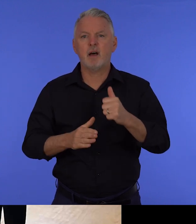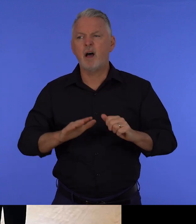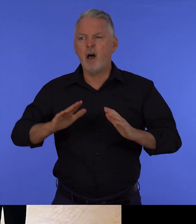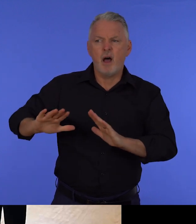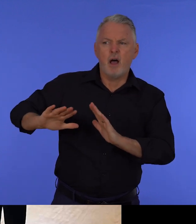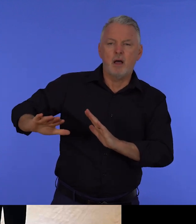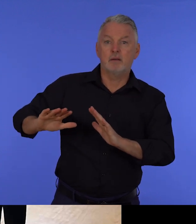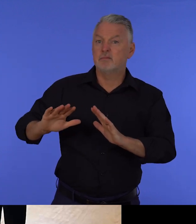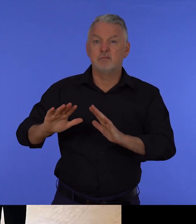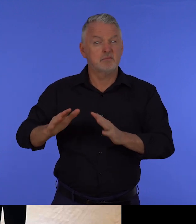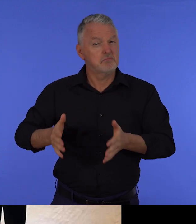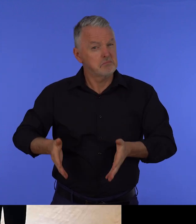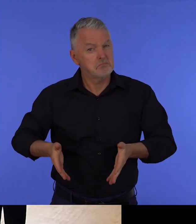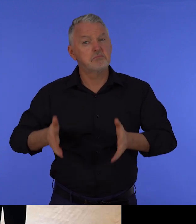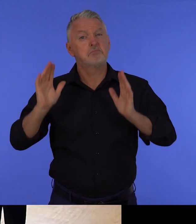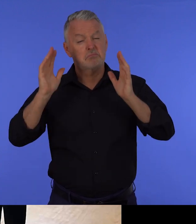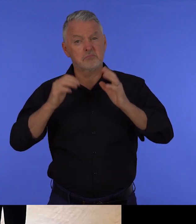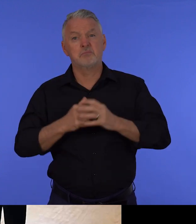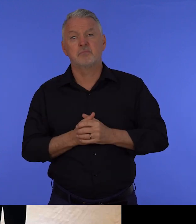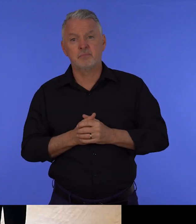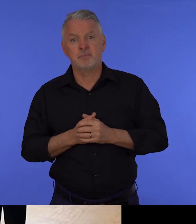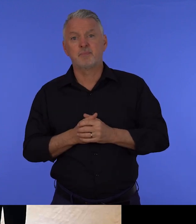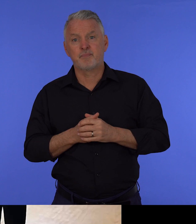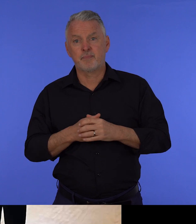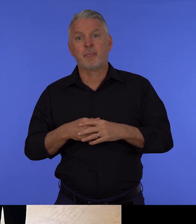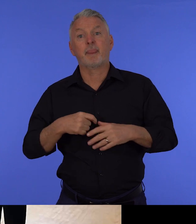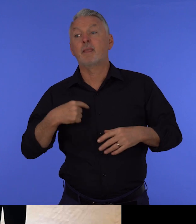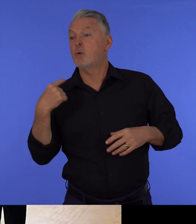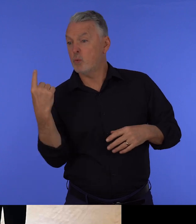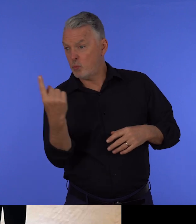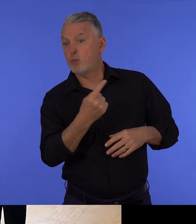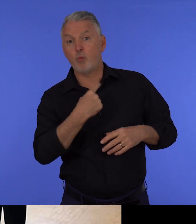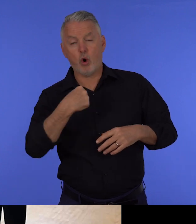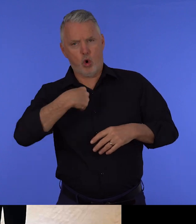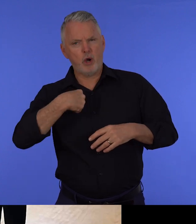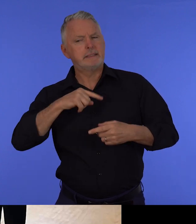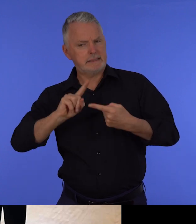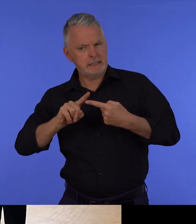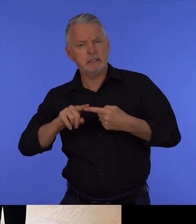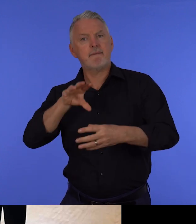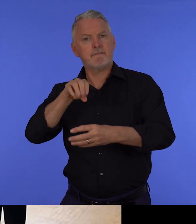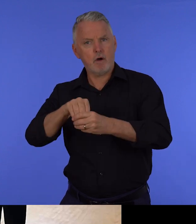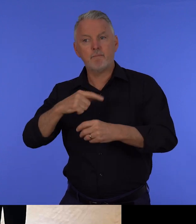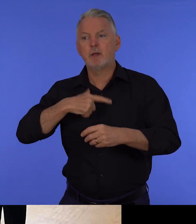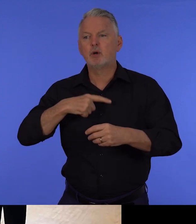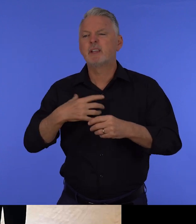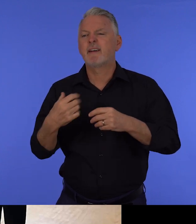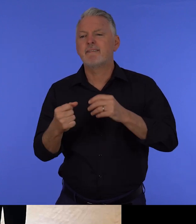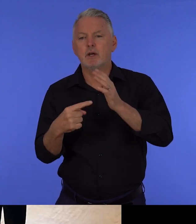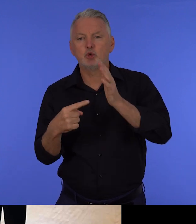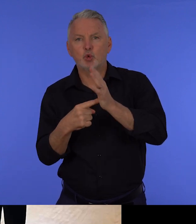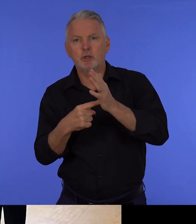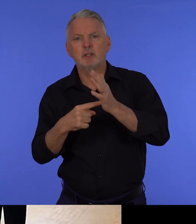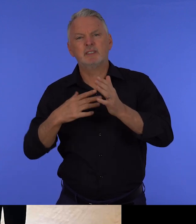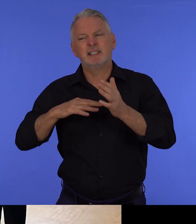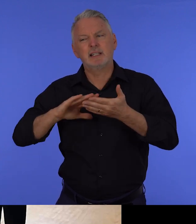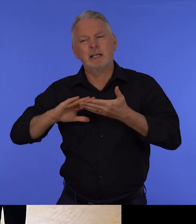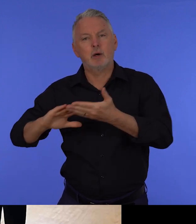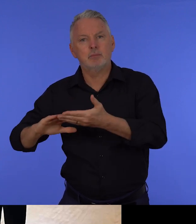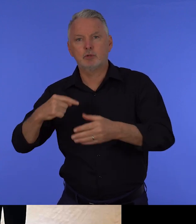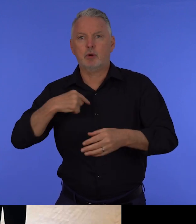any adjustment that's been required. They've just made it. I do stay at Joey's because we are still on a toileting